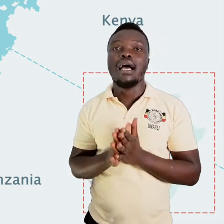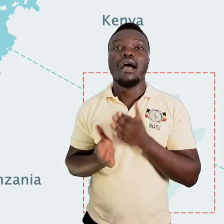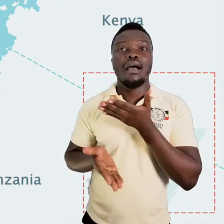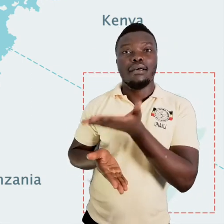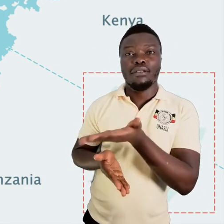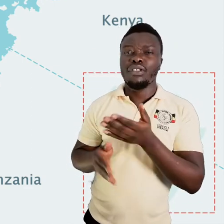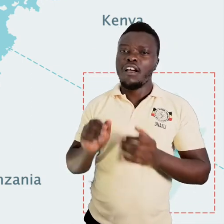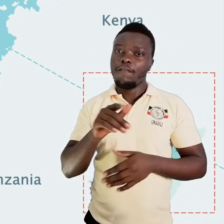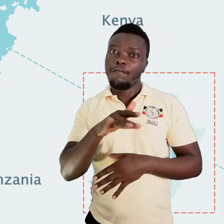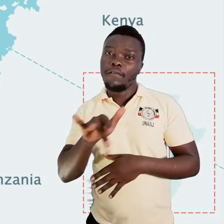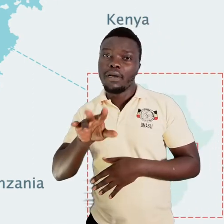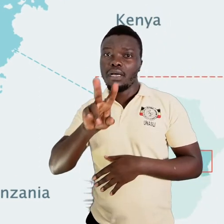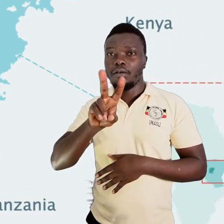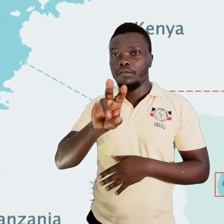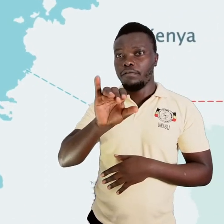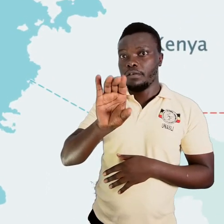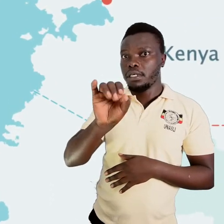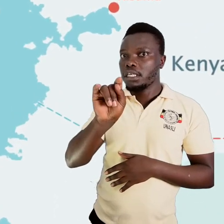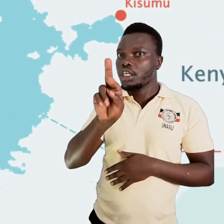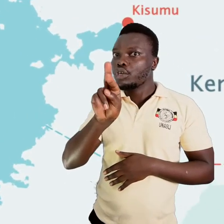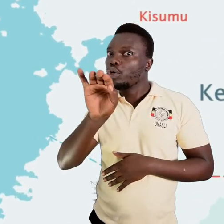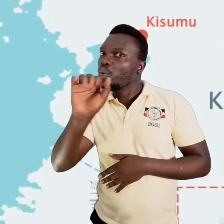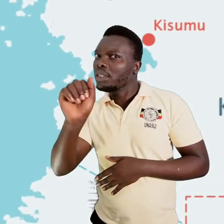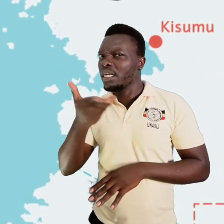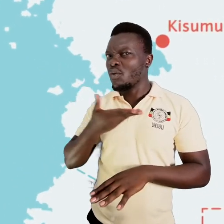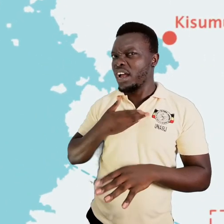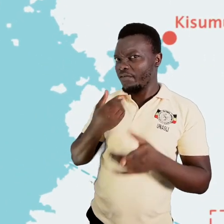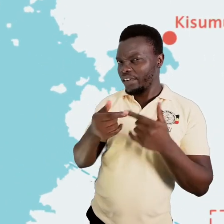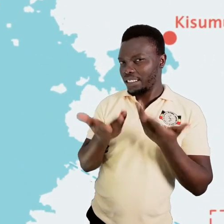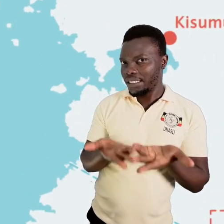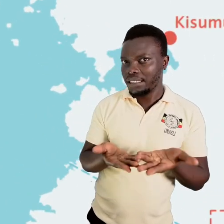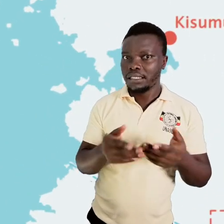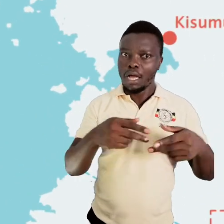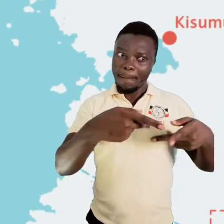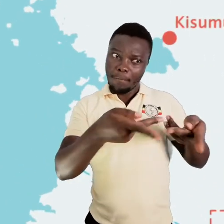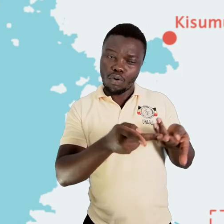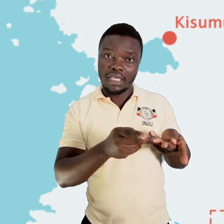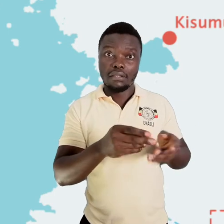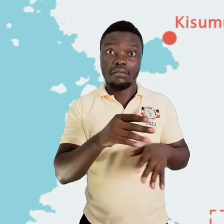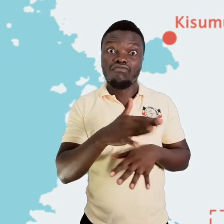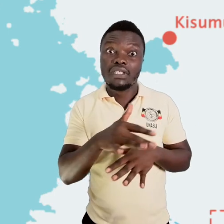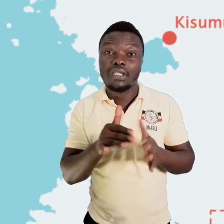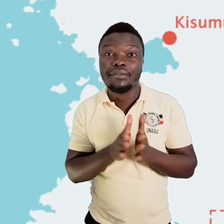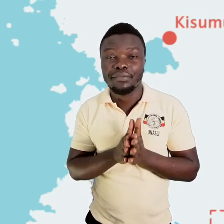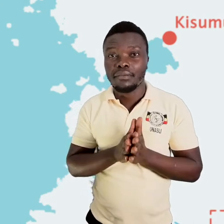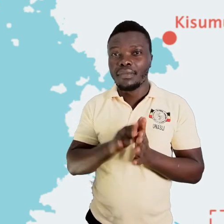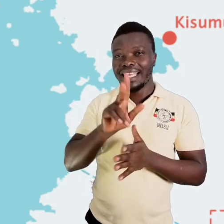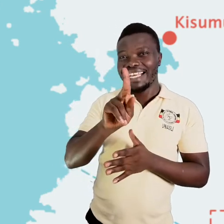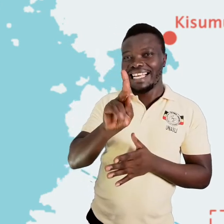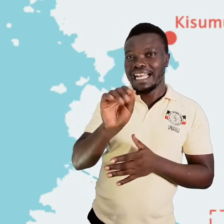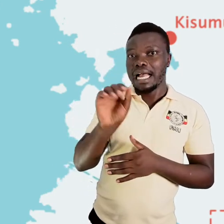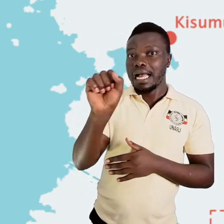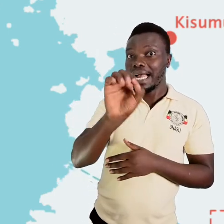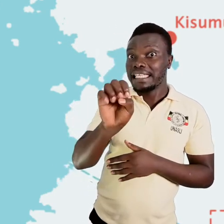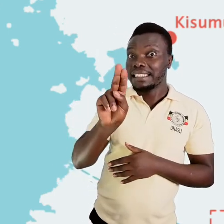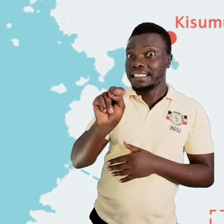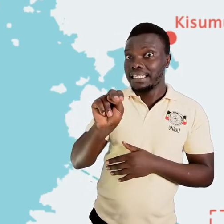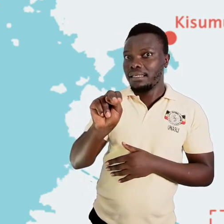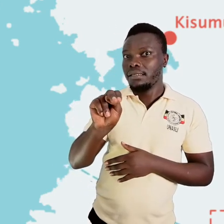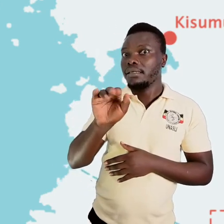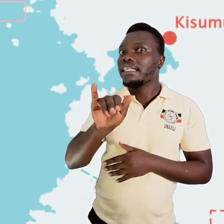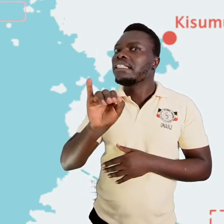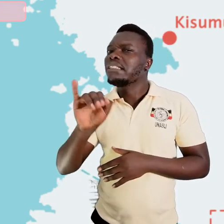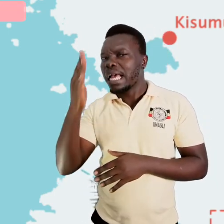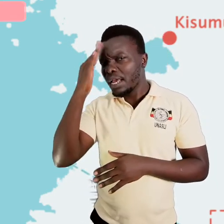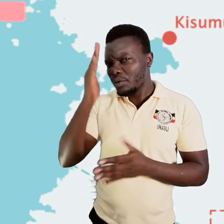Victoria, some of the fishing grounds that we have include Kaseni fish landing site. I know some of you have